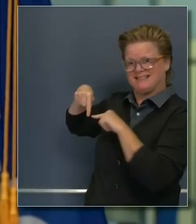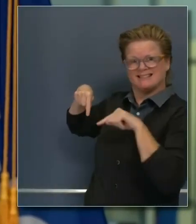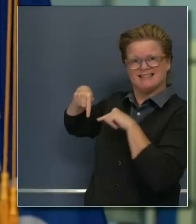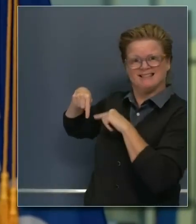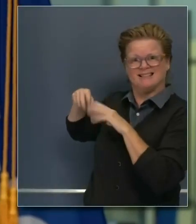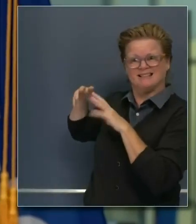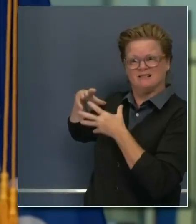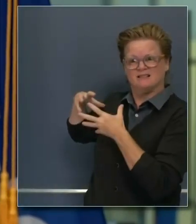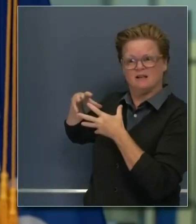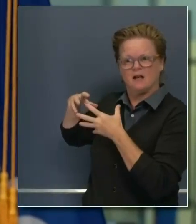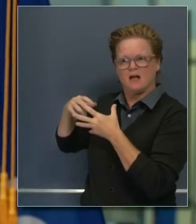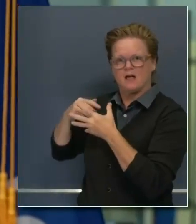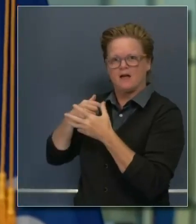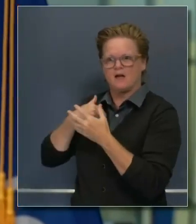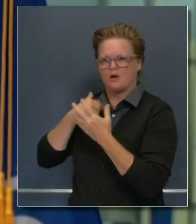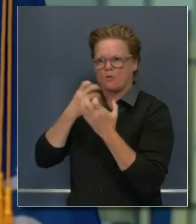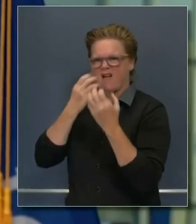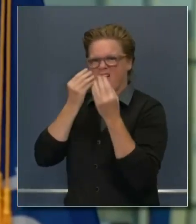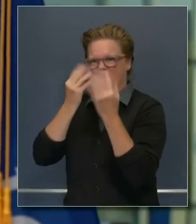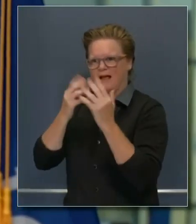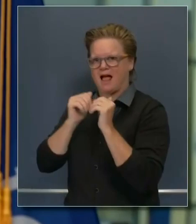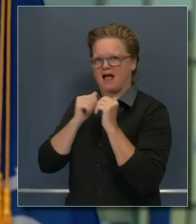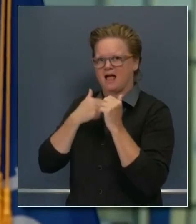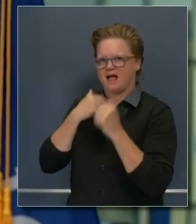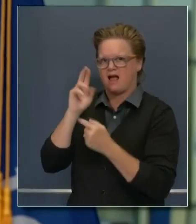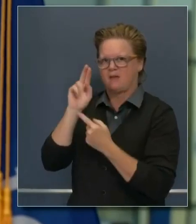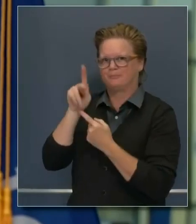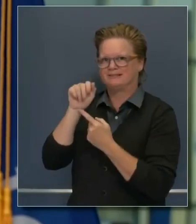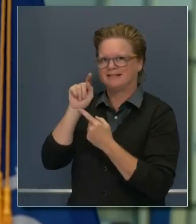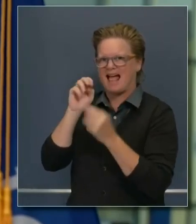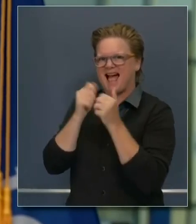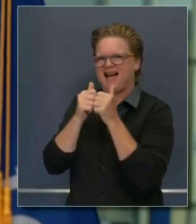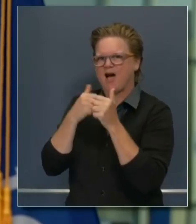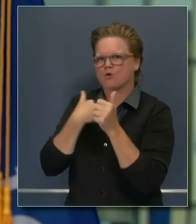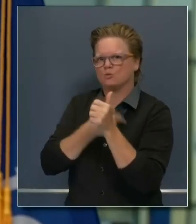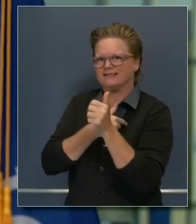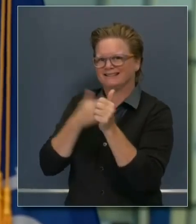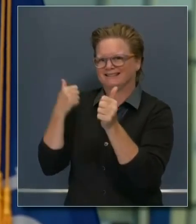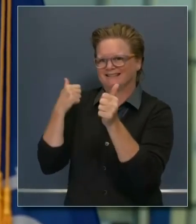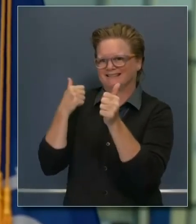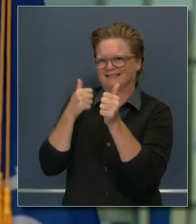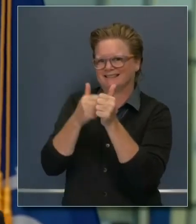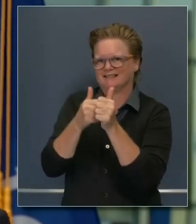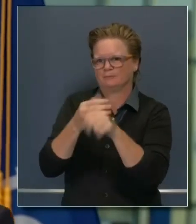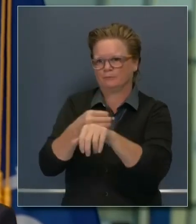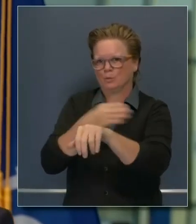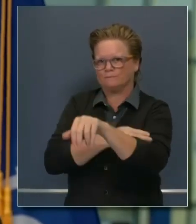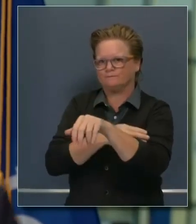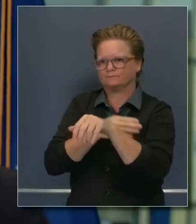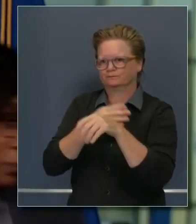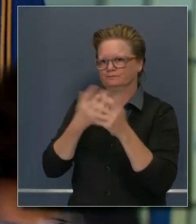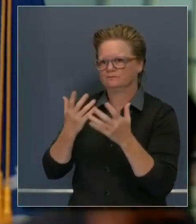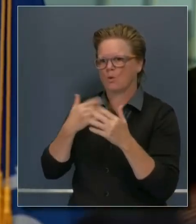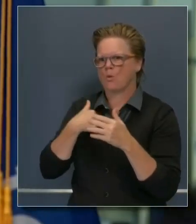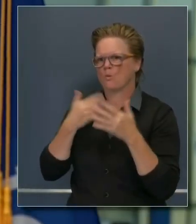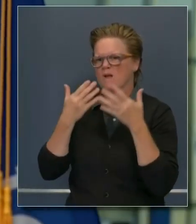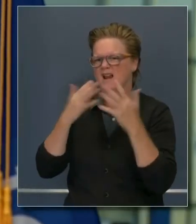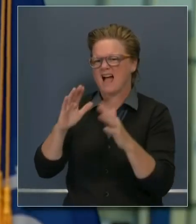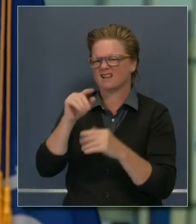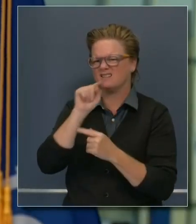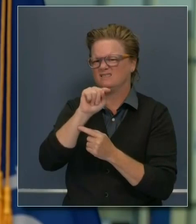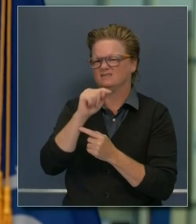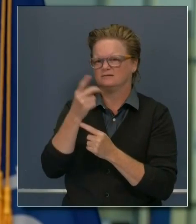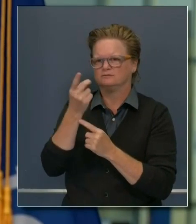aspects of how the time has been shortened by the recommendation that we made. I'm going to ask Director Hillert to come and give you that information.